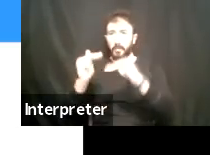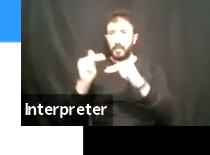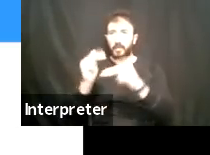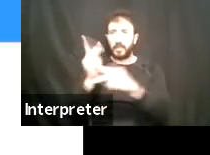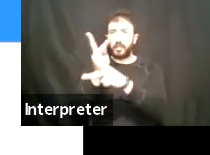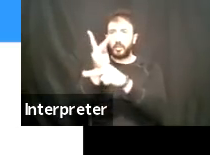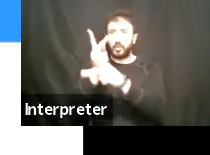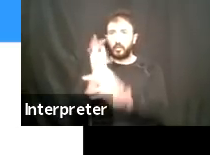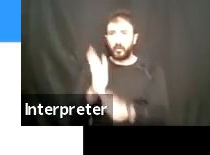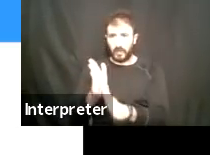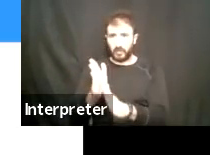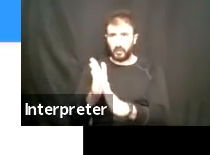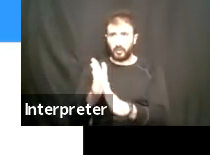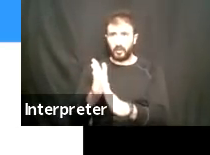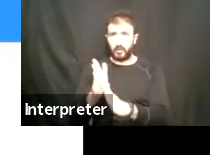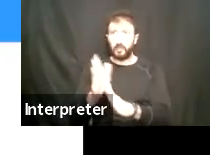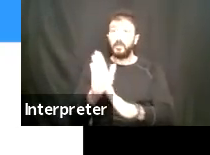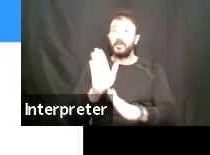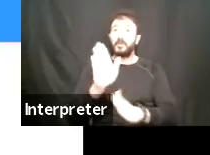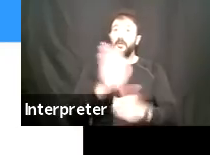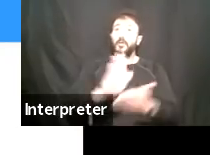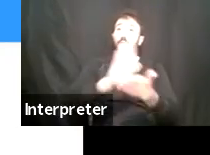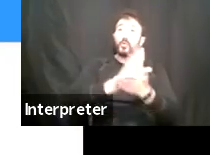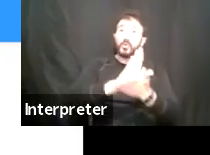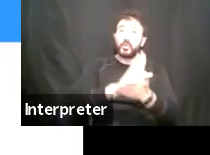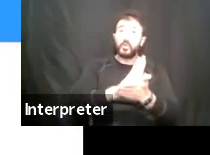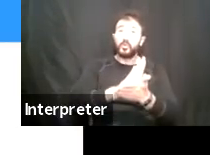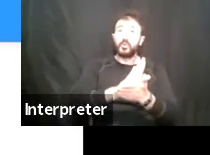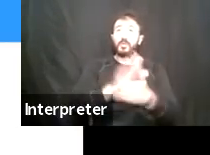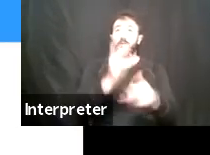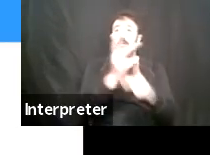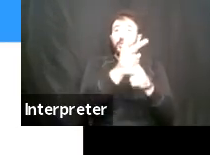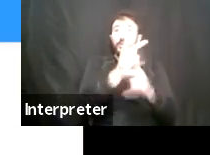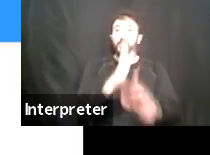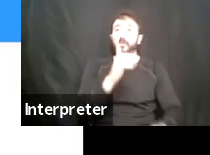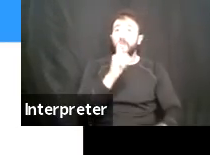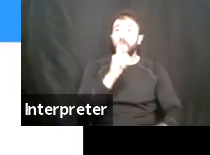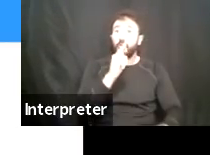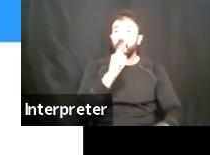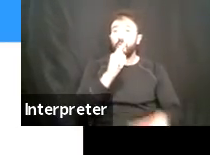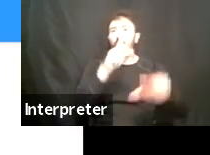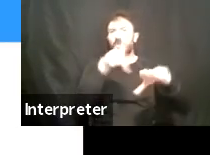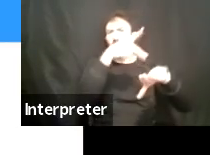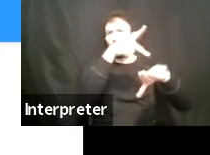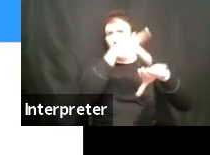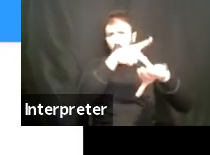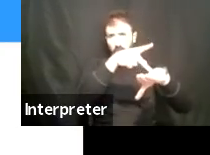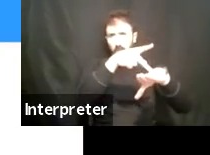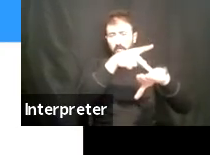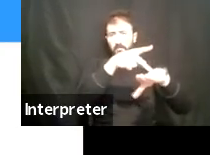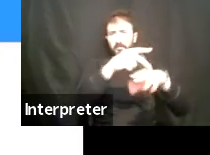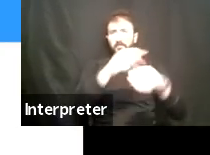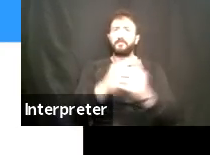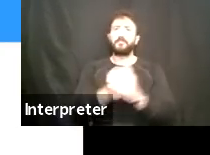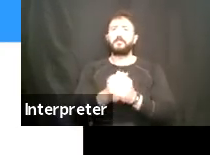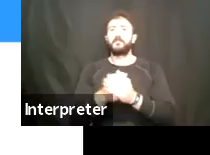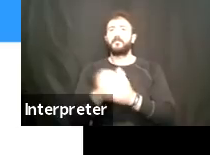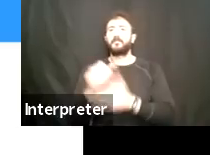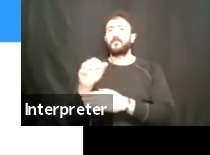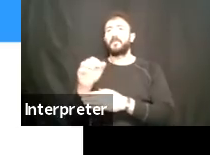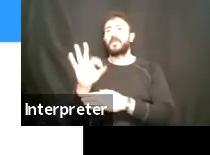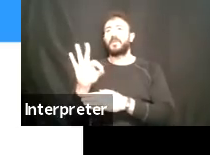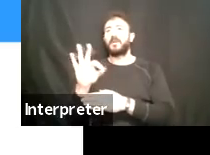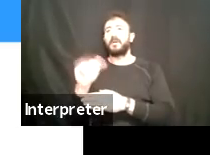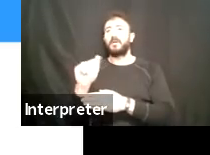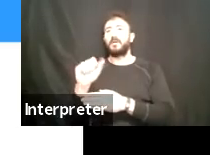your school principal. Here at the district office, it's Cindy Coleman. At facilities, it's Phil Wright. And out